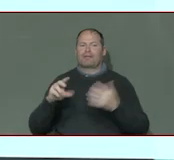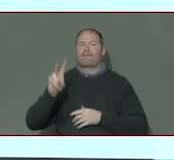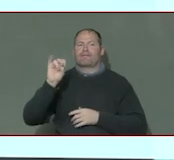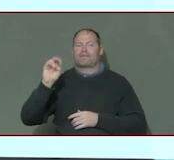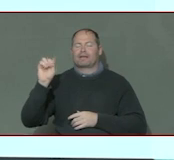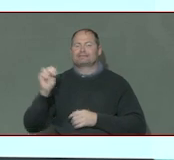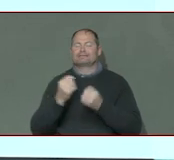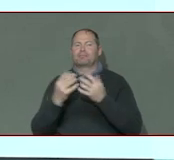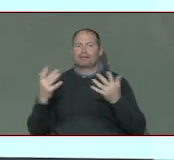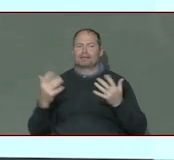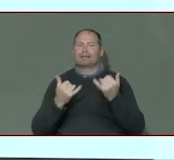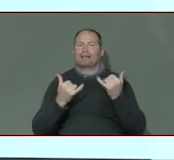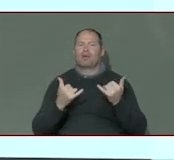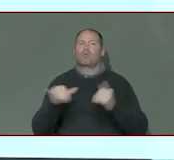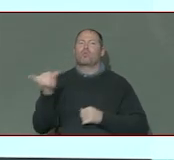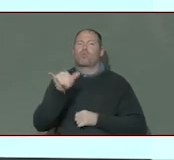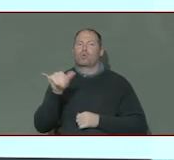to know which one it is.